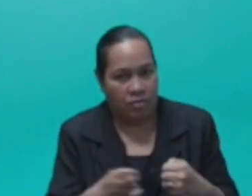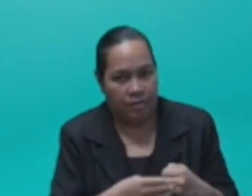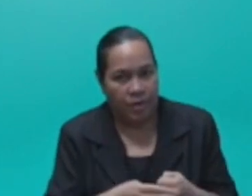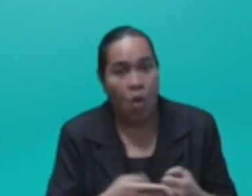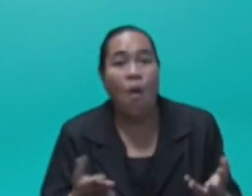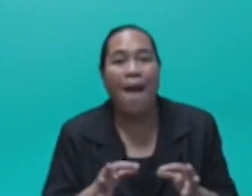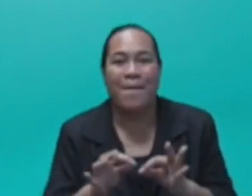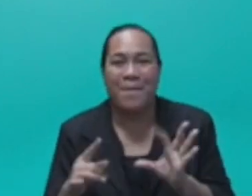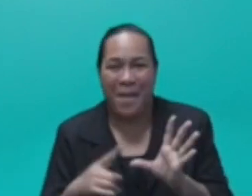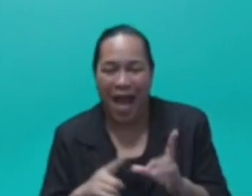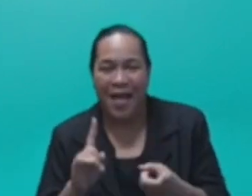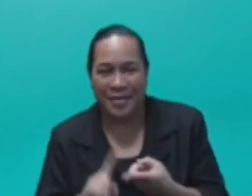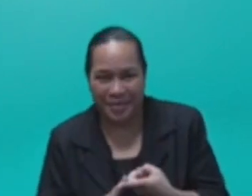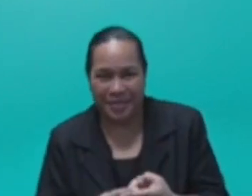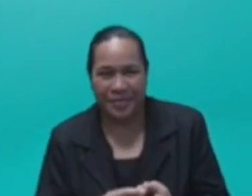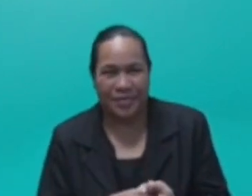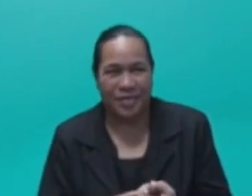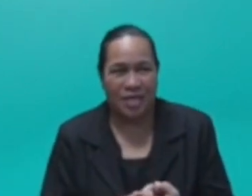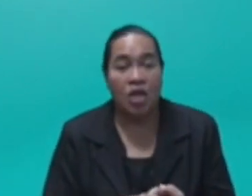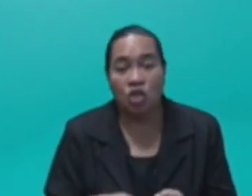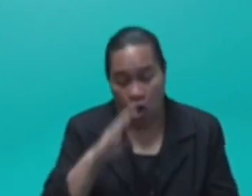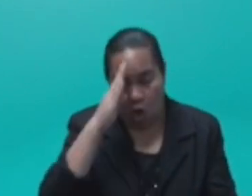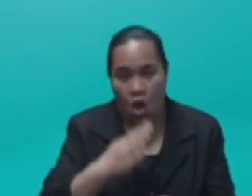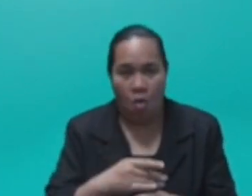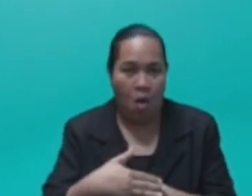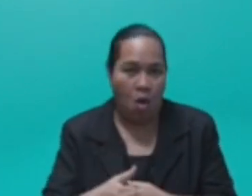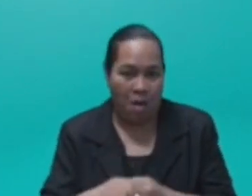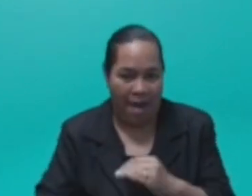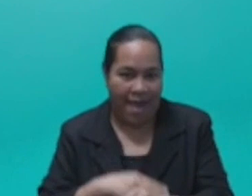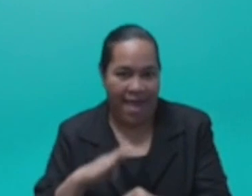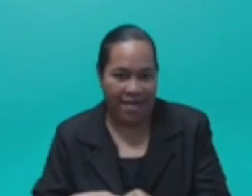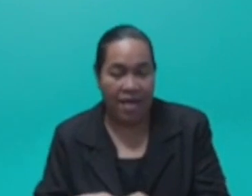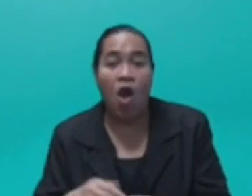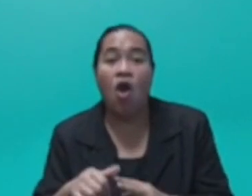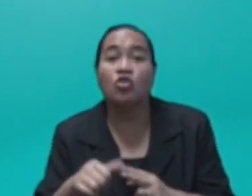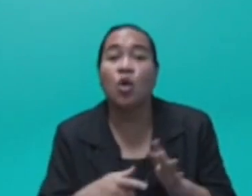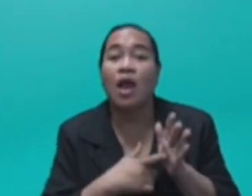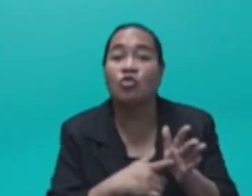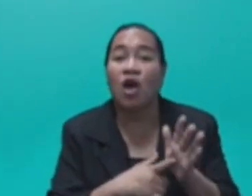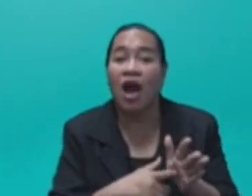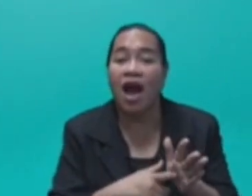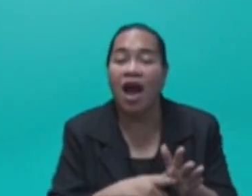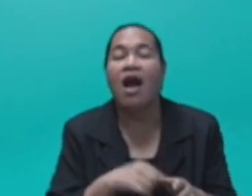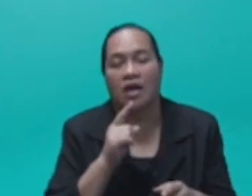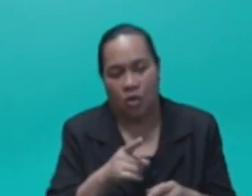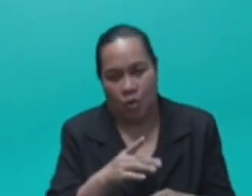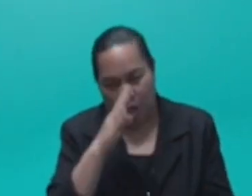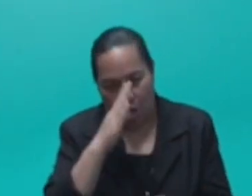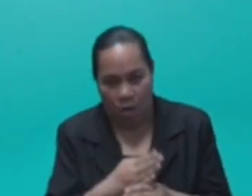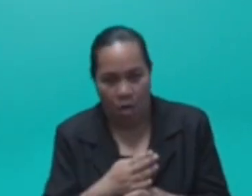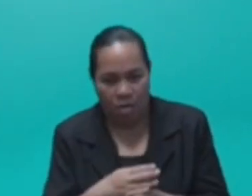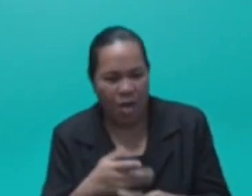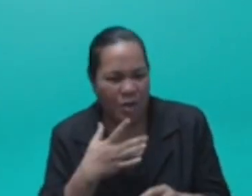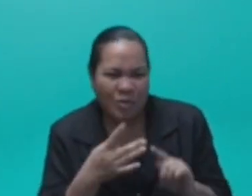at the Bar Court Complex, which will be probably open at the end of the year, and the Lotoka Tangimodia Court. These upgrades are essential in